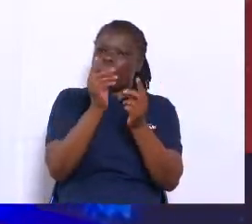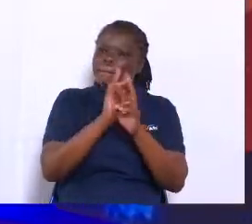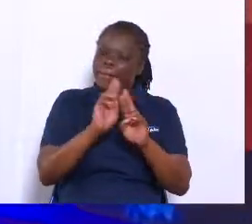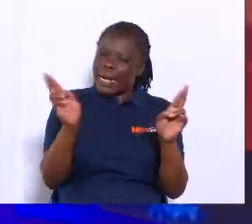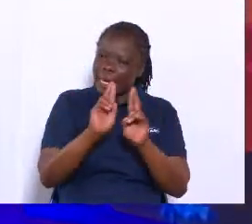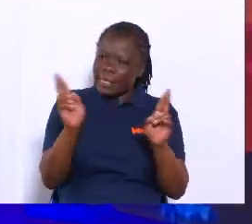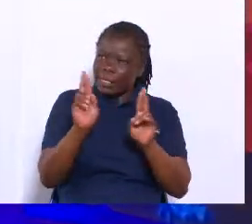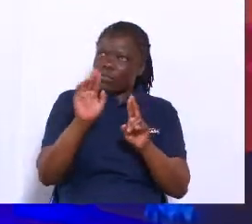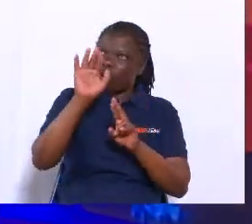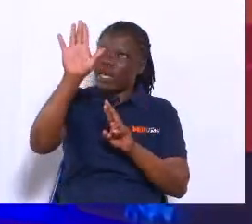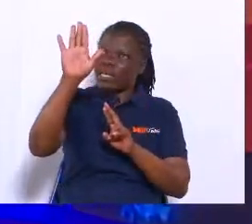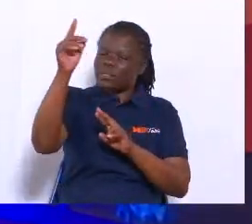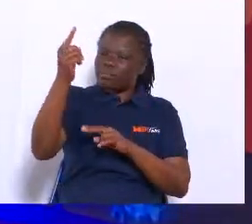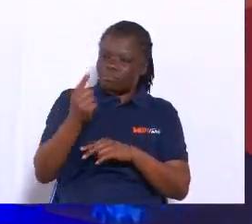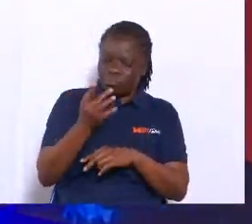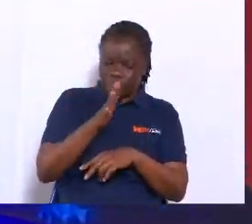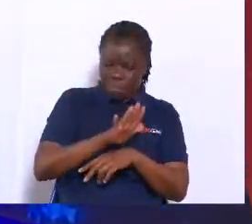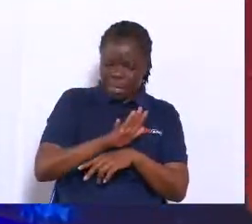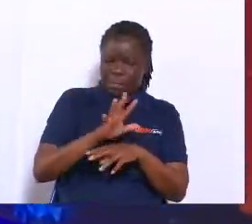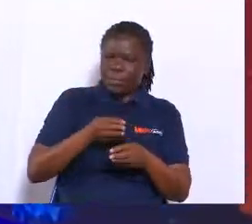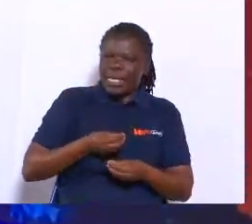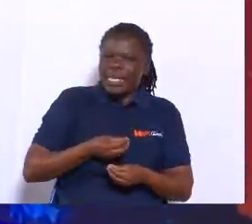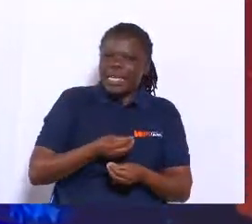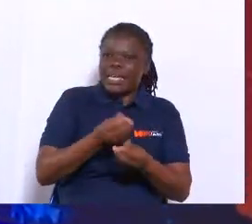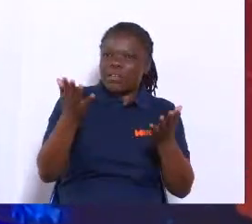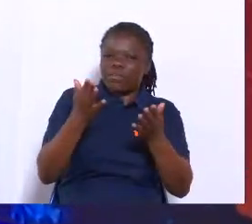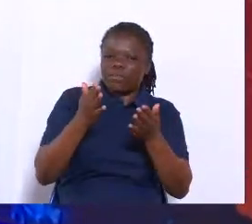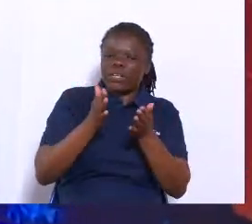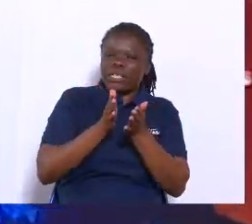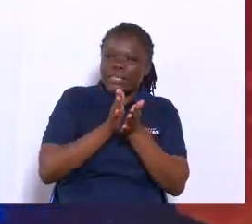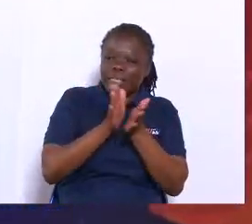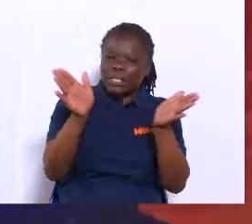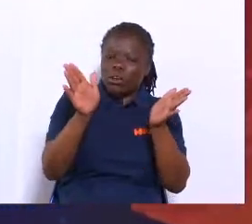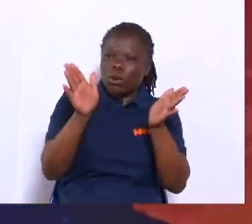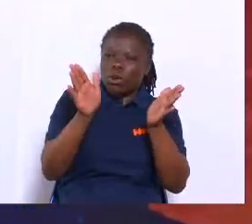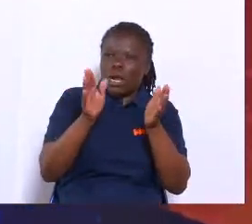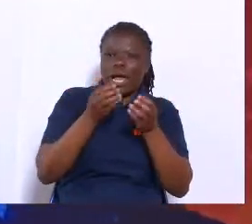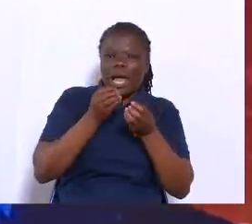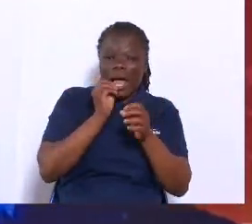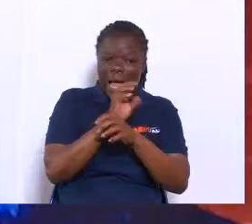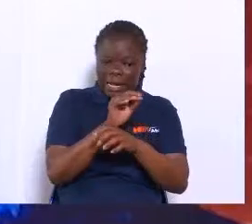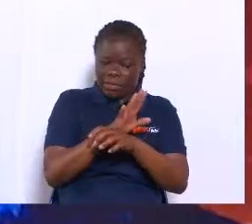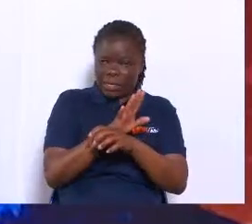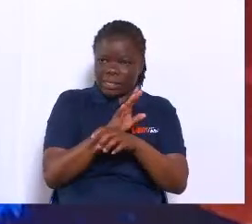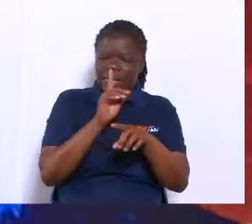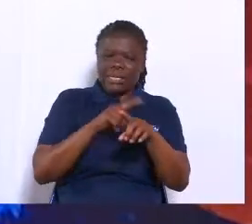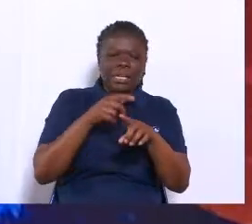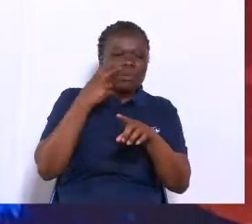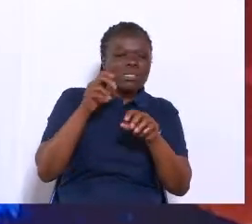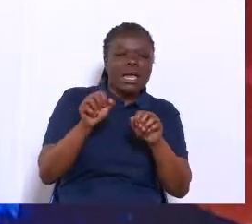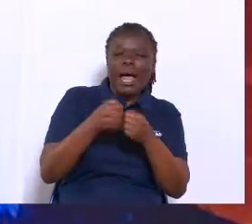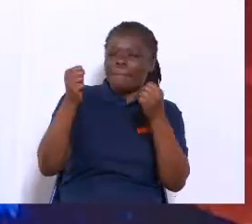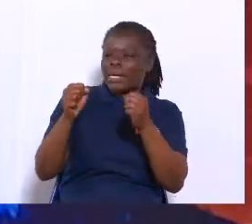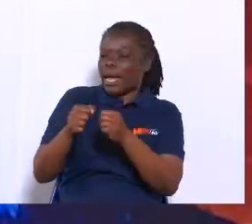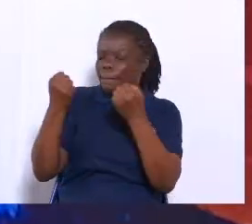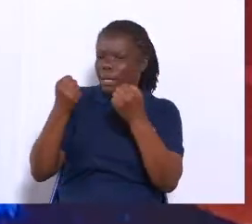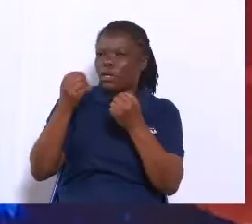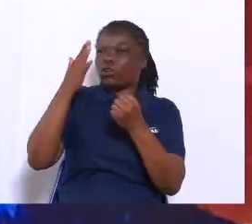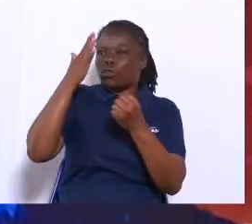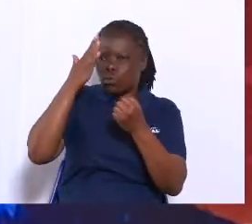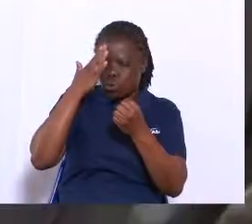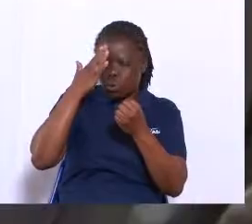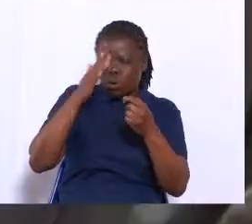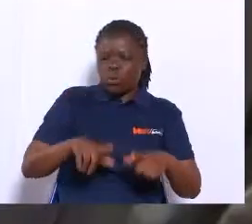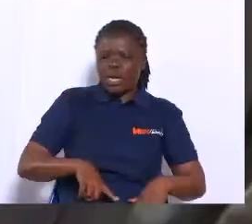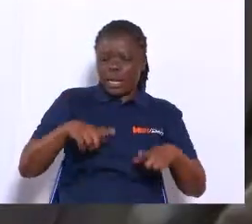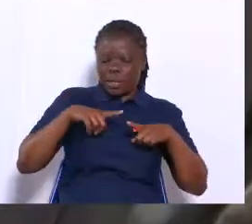he comes. He gives general outlines. We can know that we are living in the time of the